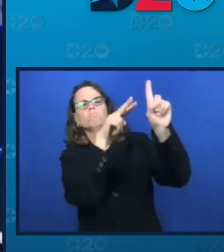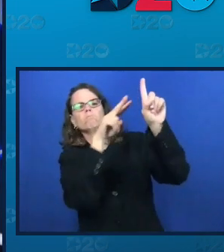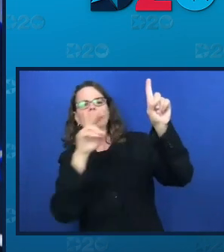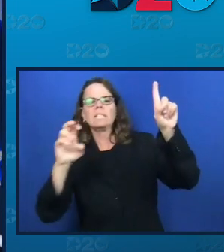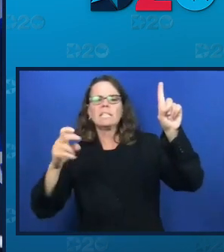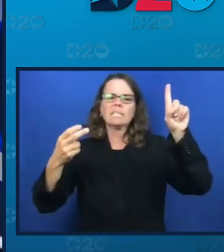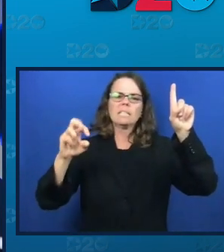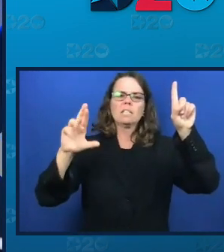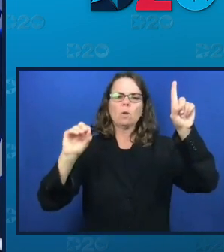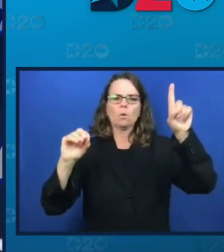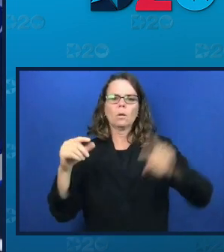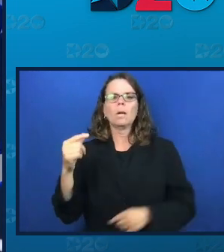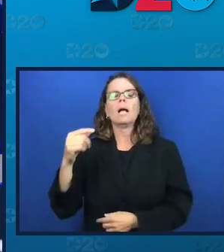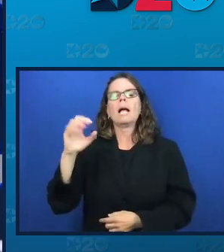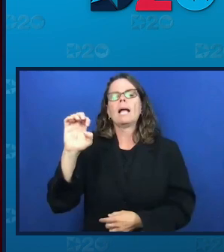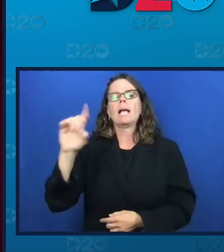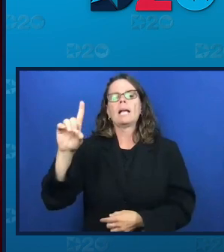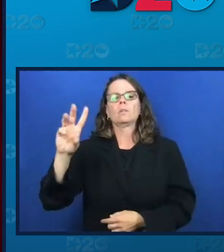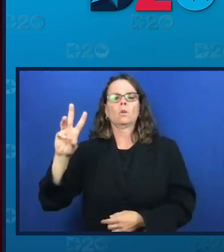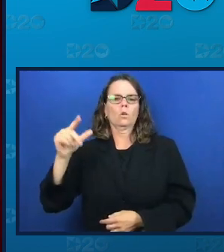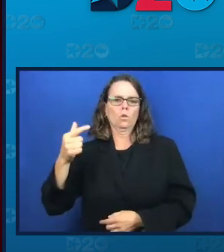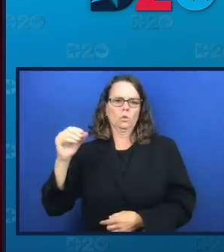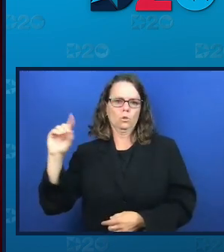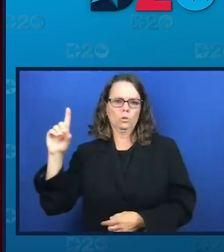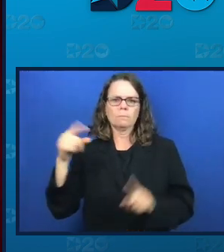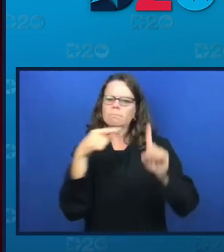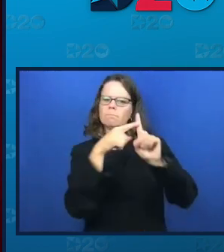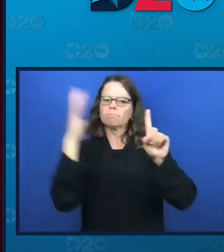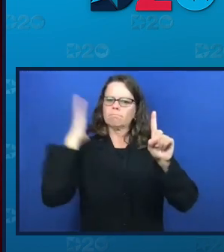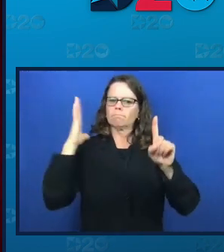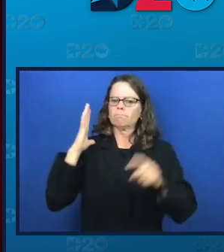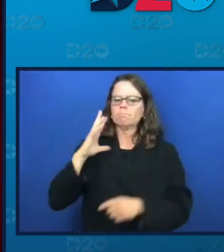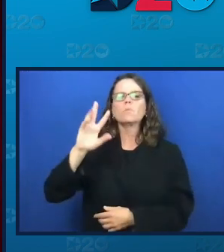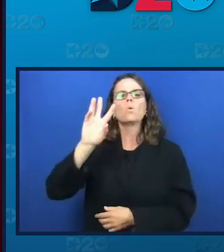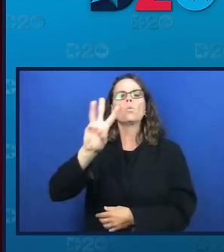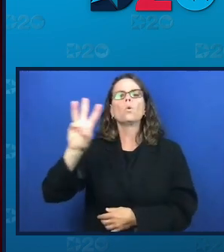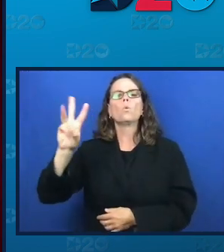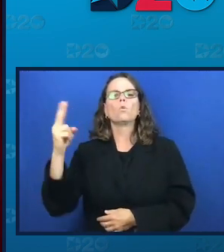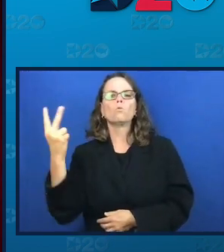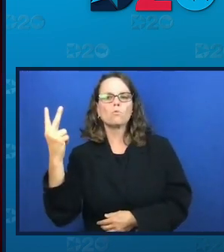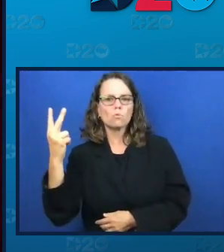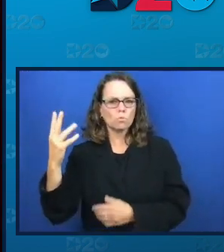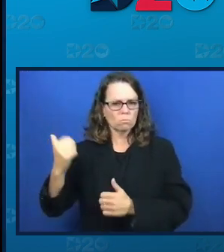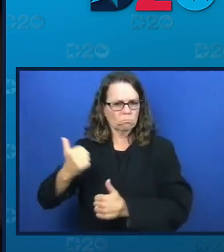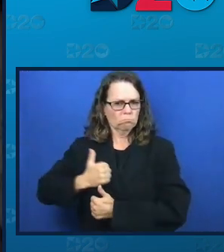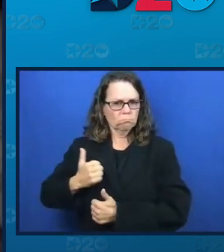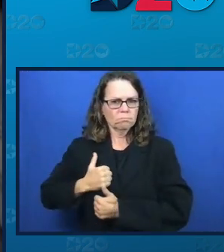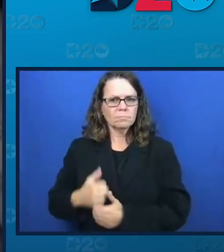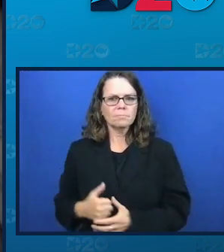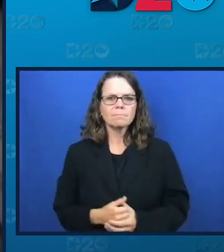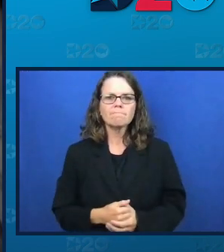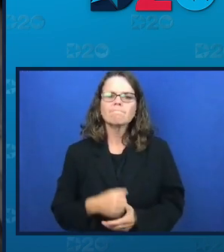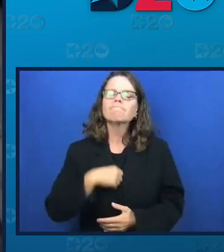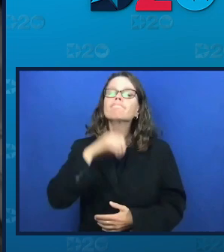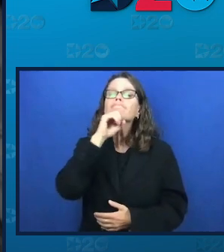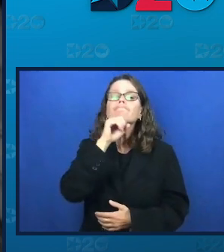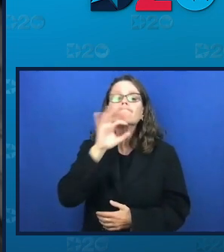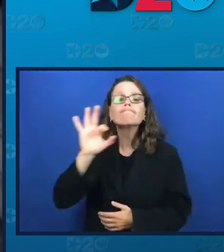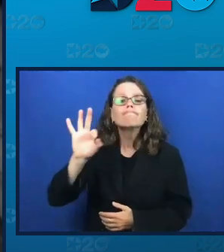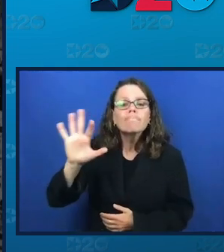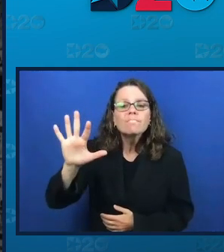I am Edward Good. I'm 95 years old. I'm a veteran of World War II and of